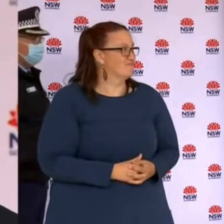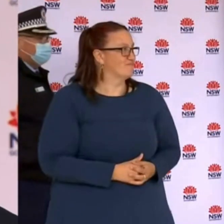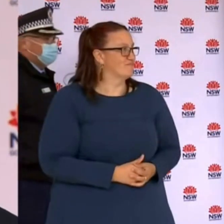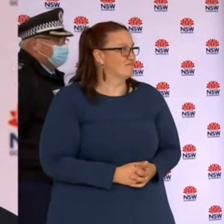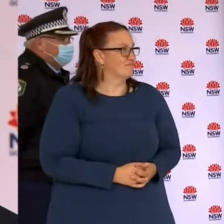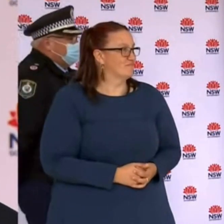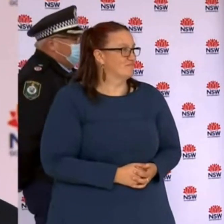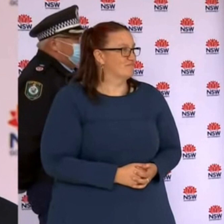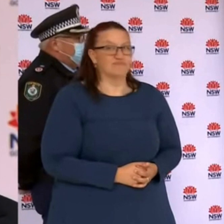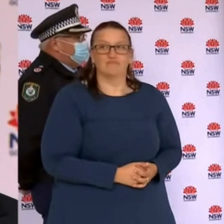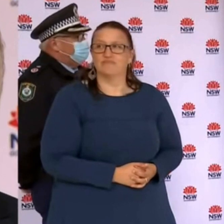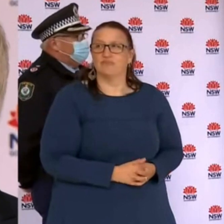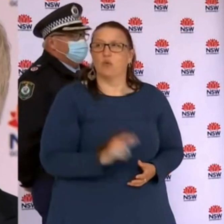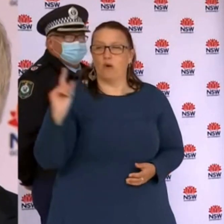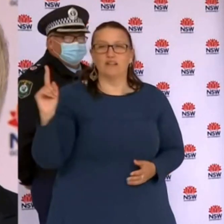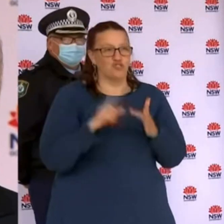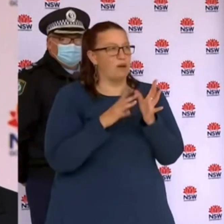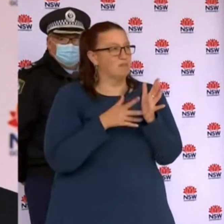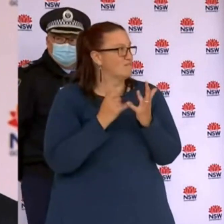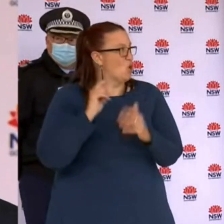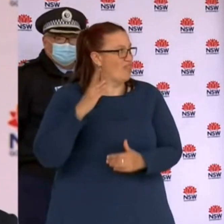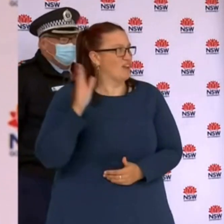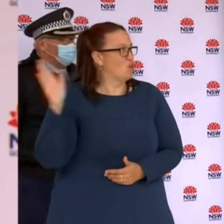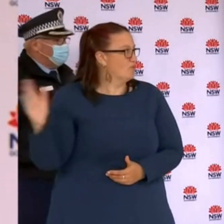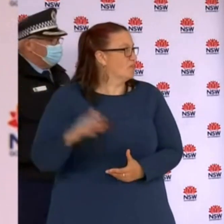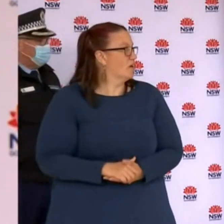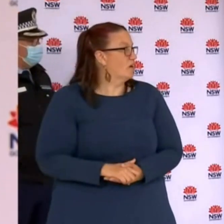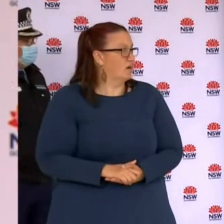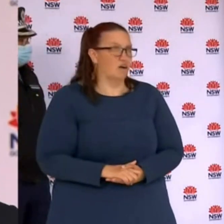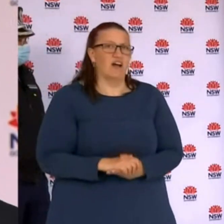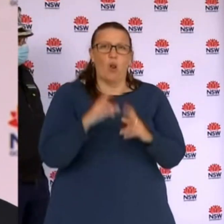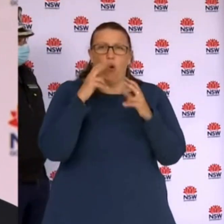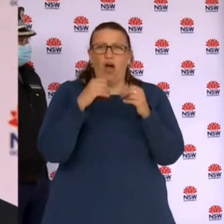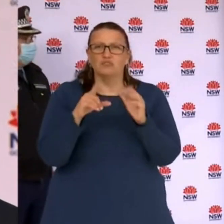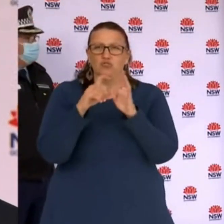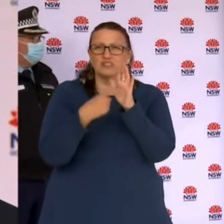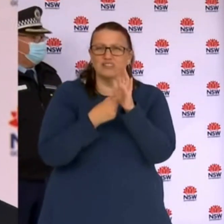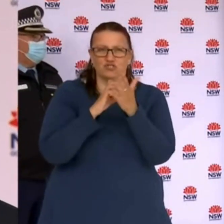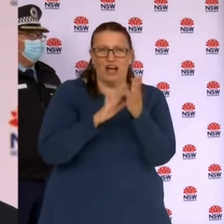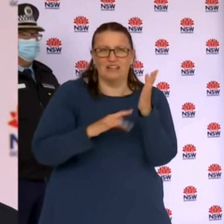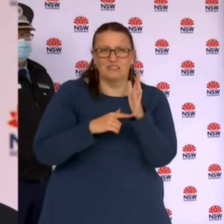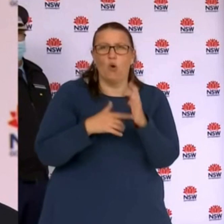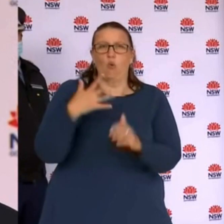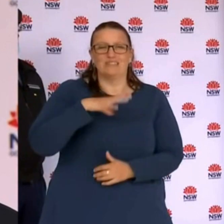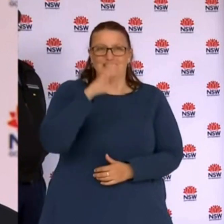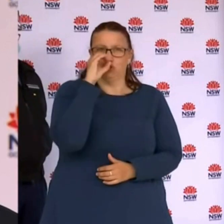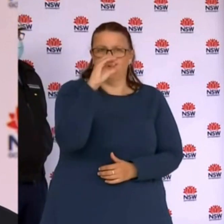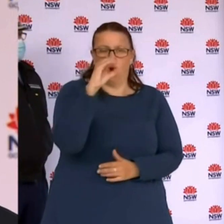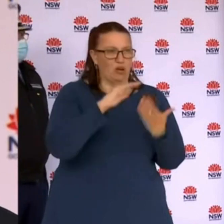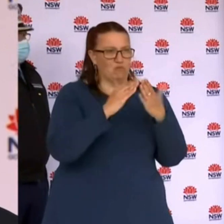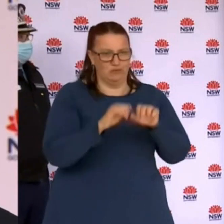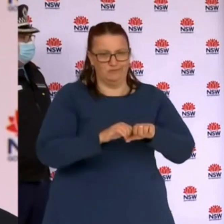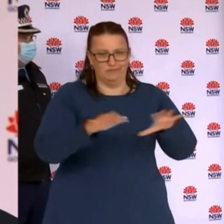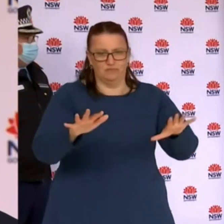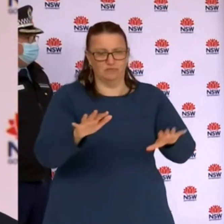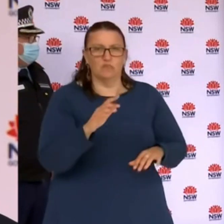Sorry, Alex, just James first and I'll come to you, okay? It sounded like Dr. Chant effectively wants no community transmission, which is